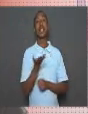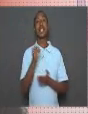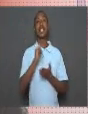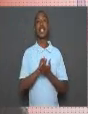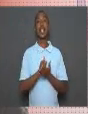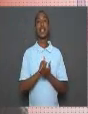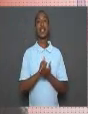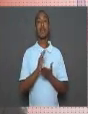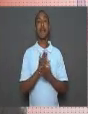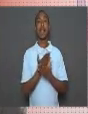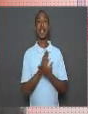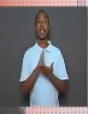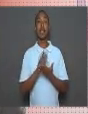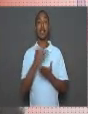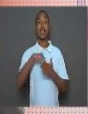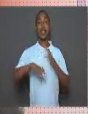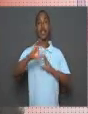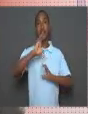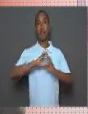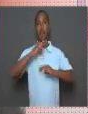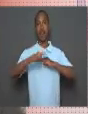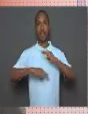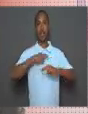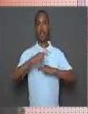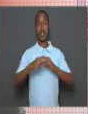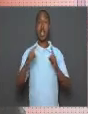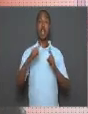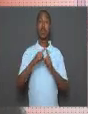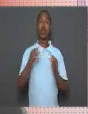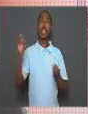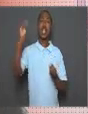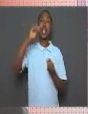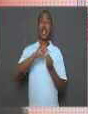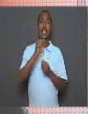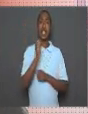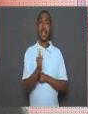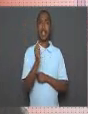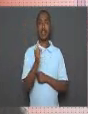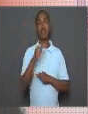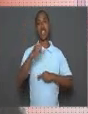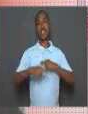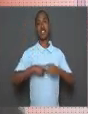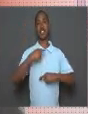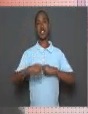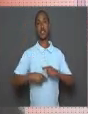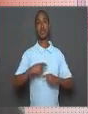that participates in a chemical reaction to increase the rate of reaction.